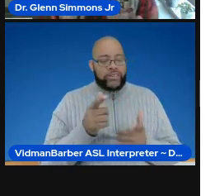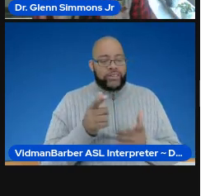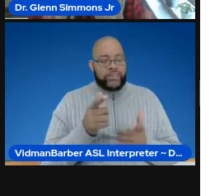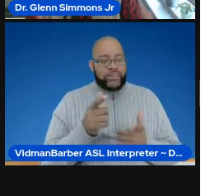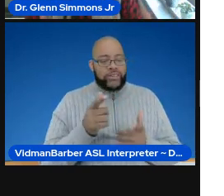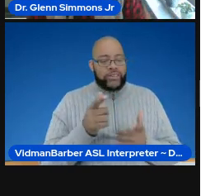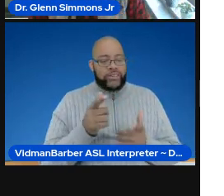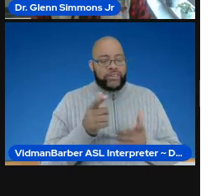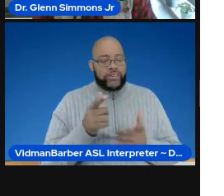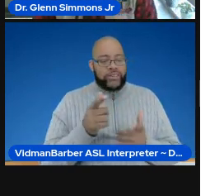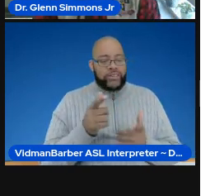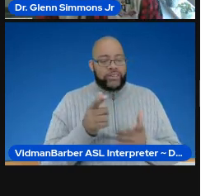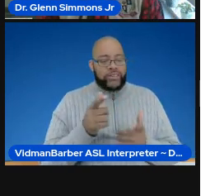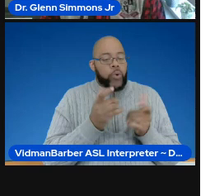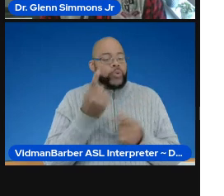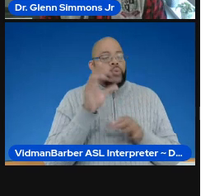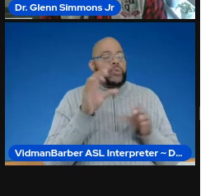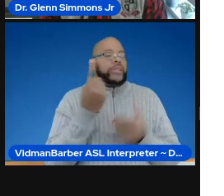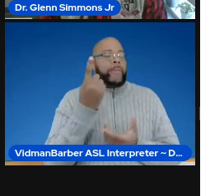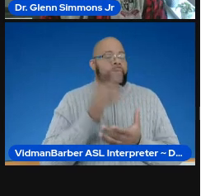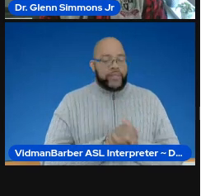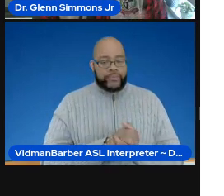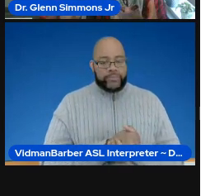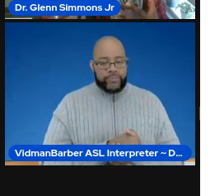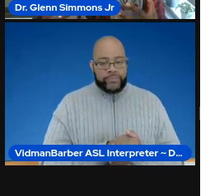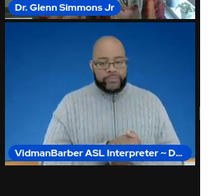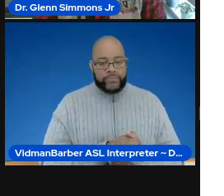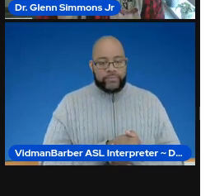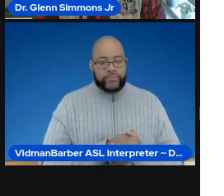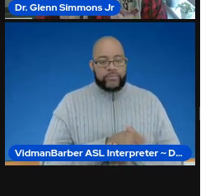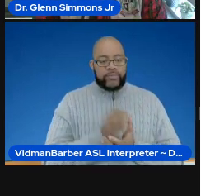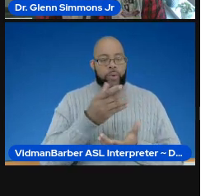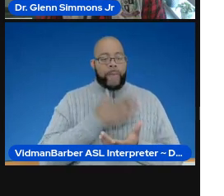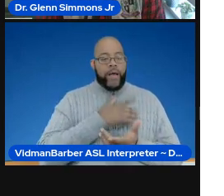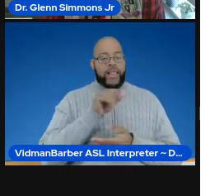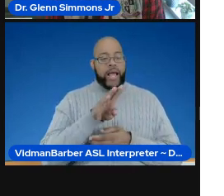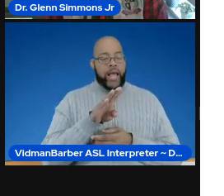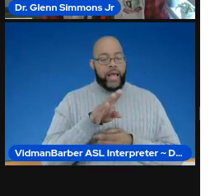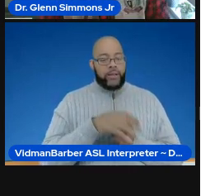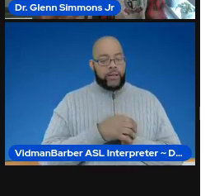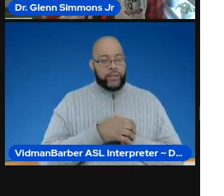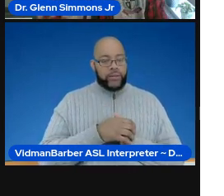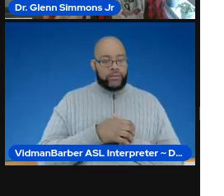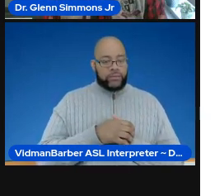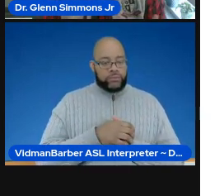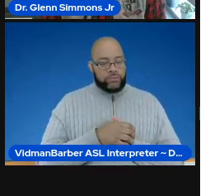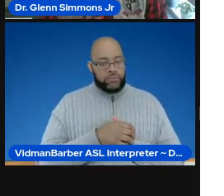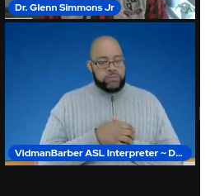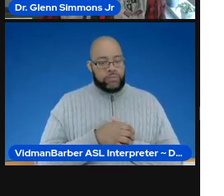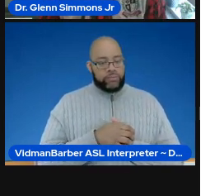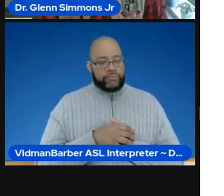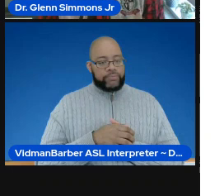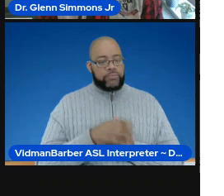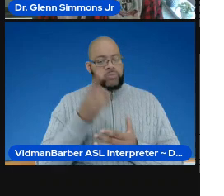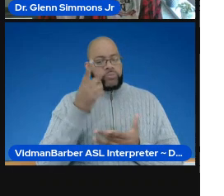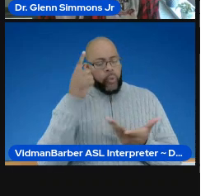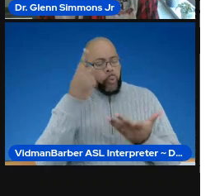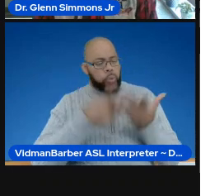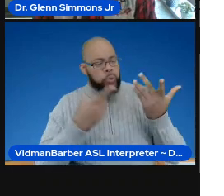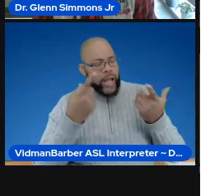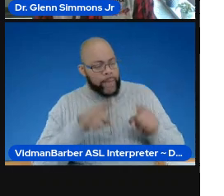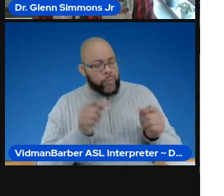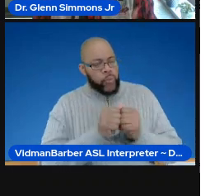that wanted to do something. So my laboratory thought, well, what is it that happens